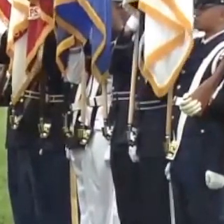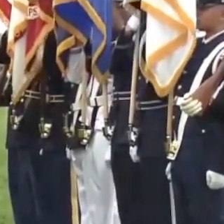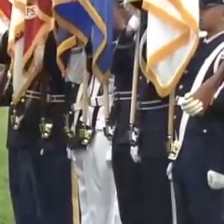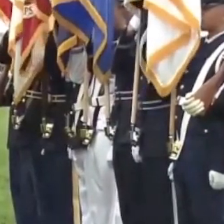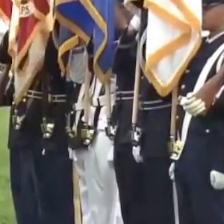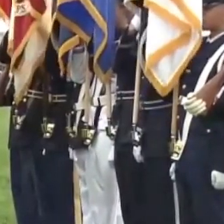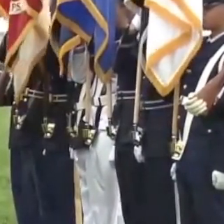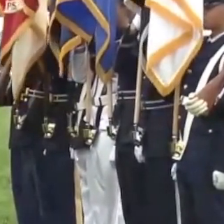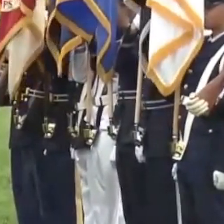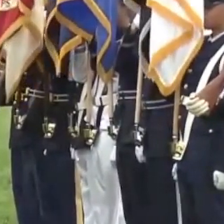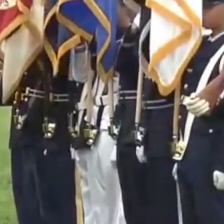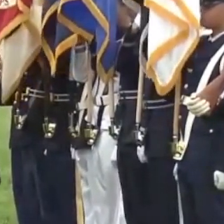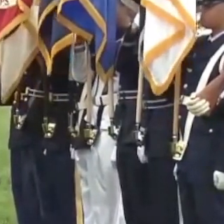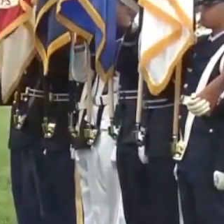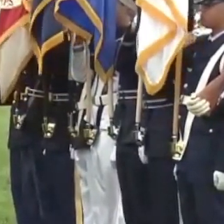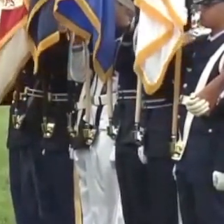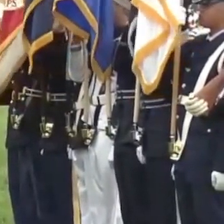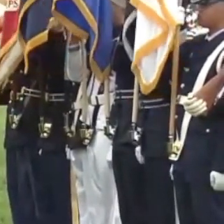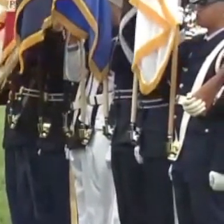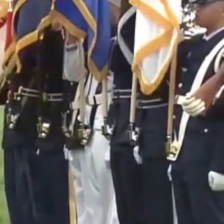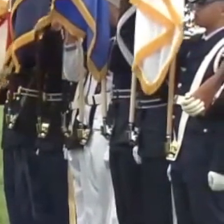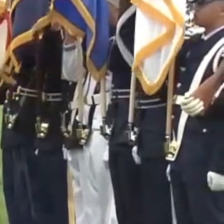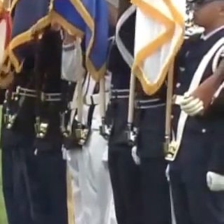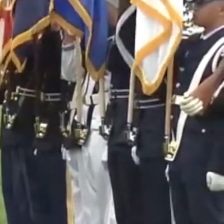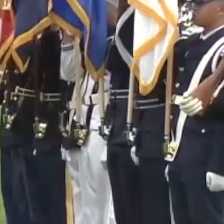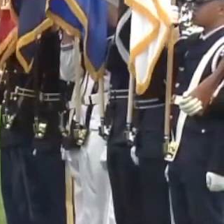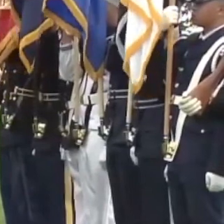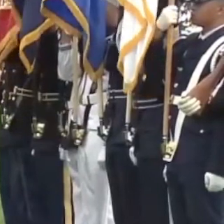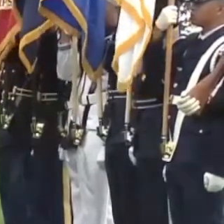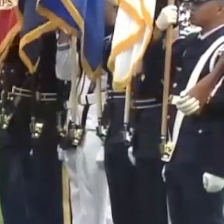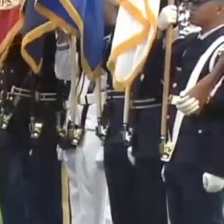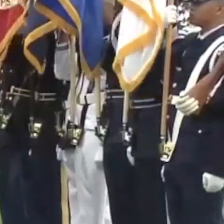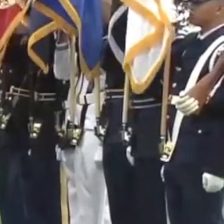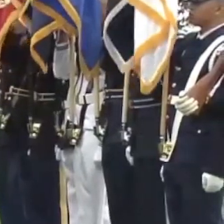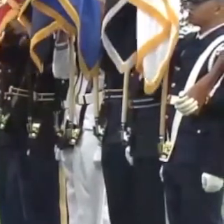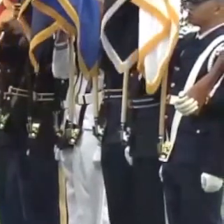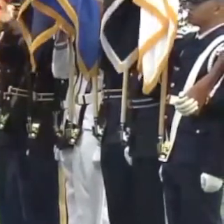Medal by Secretary of Defense Austin.